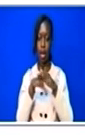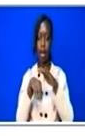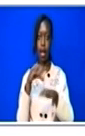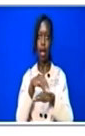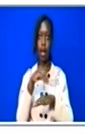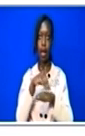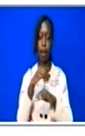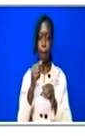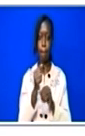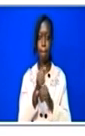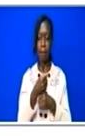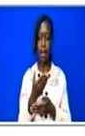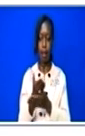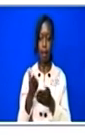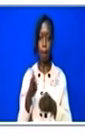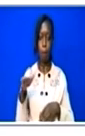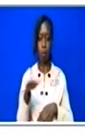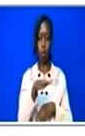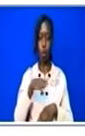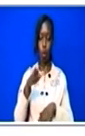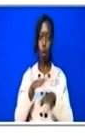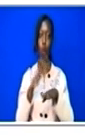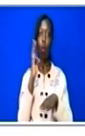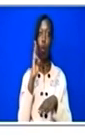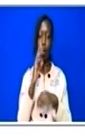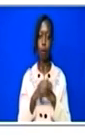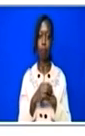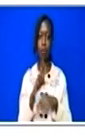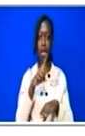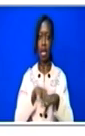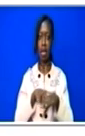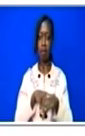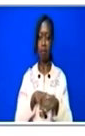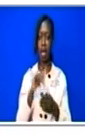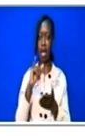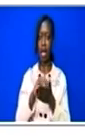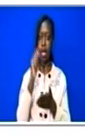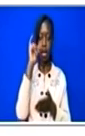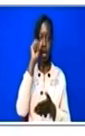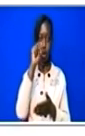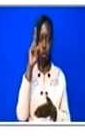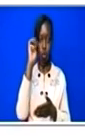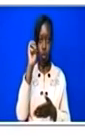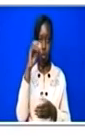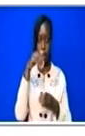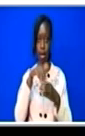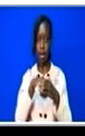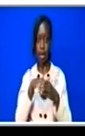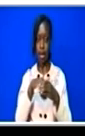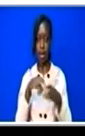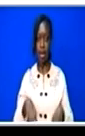presence of that tissue, the presence of that thick adipose tissue in those aquatic